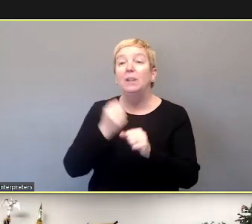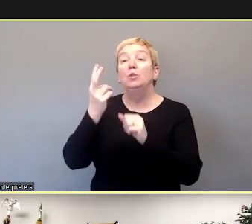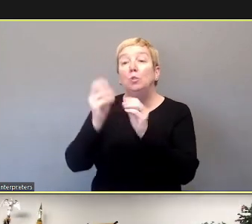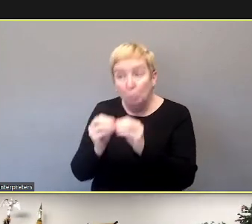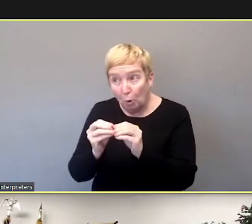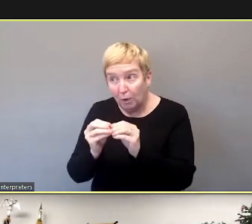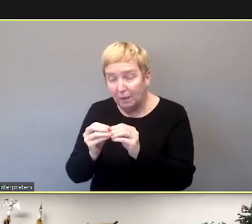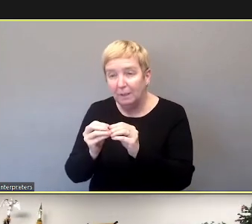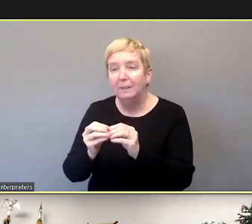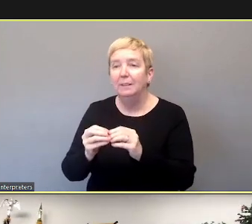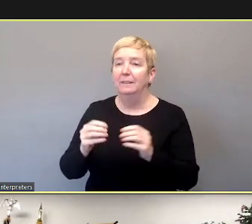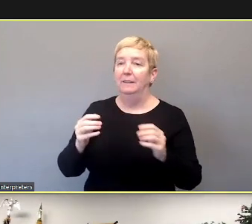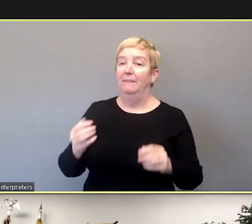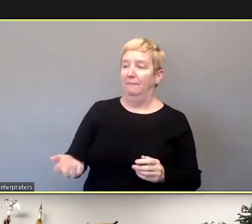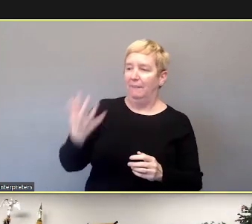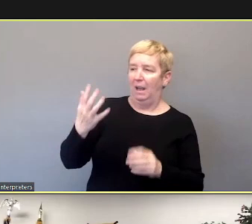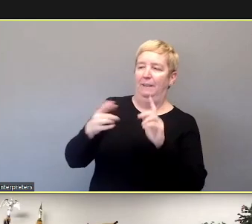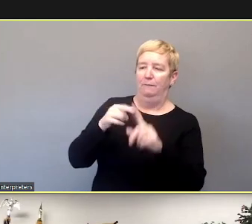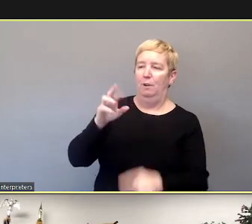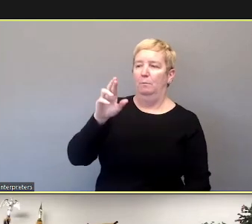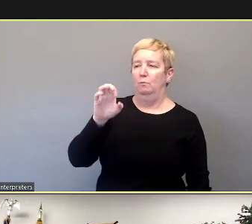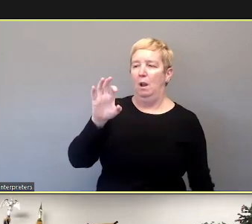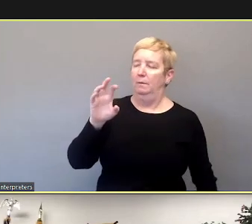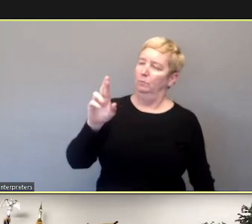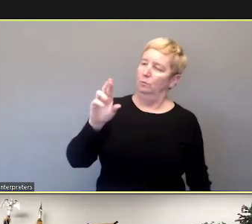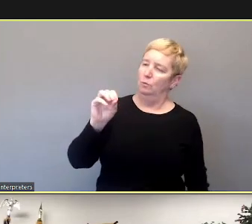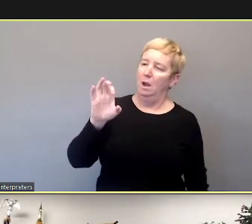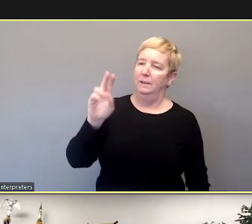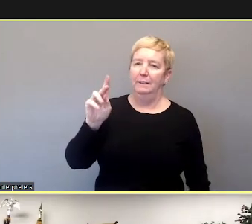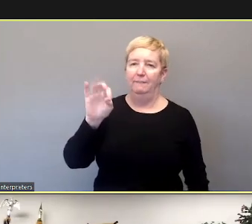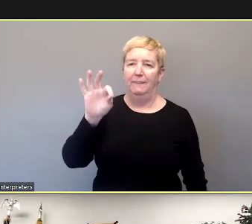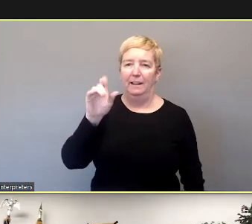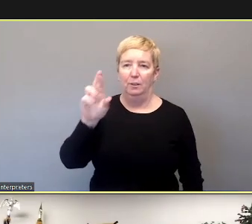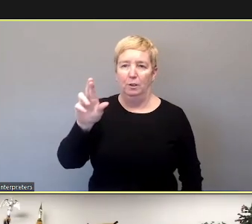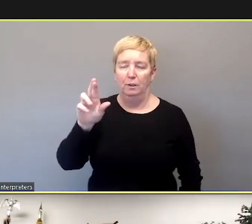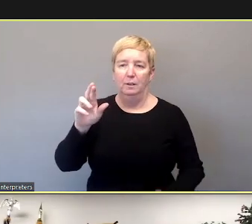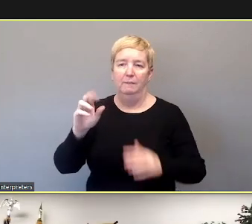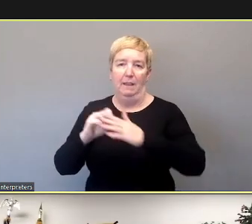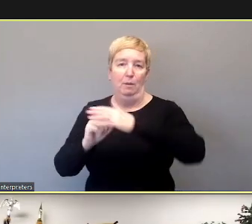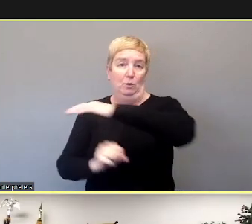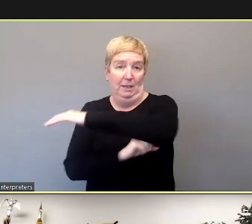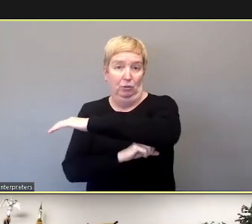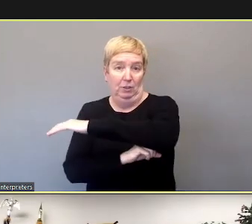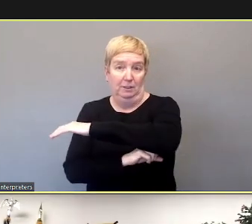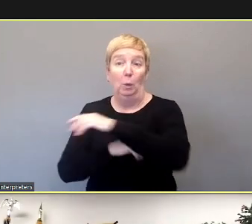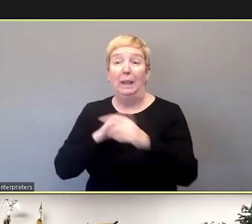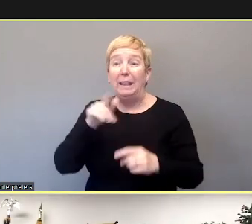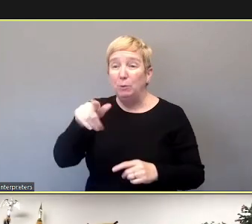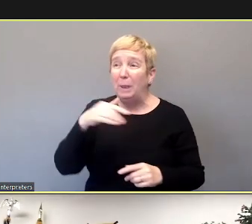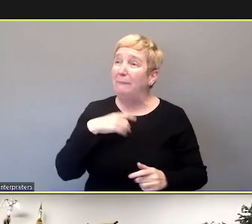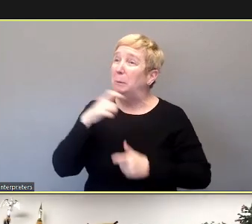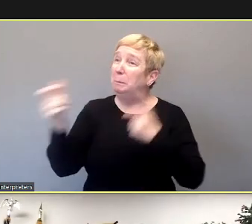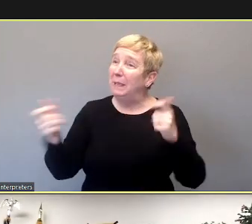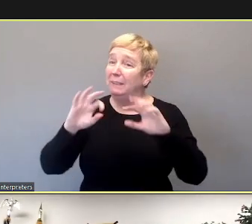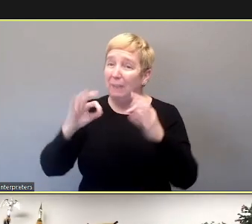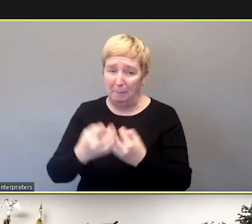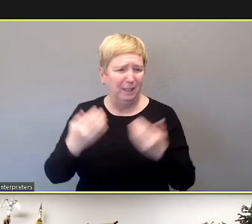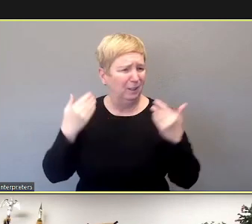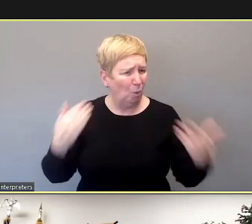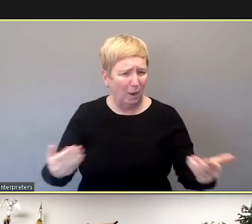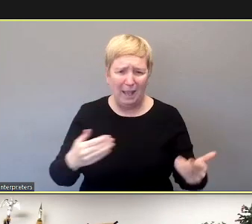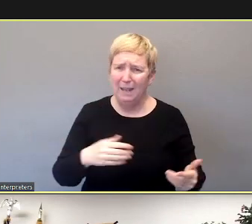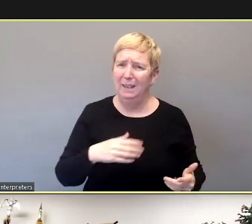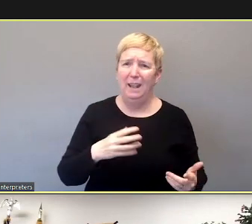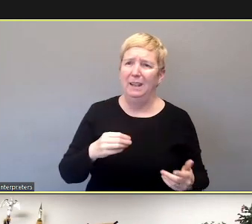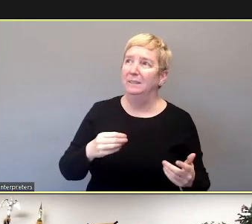You can get 5 tests from the Rockefeller Foundation. So if you have a really big family, please go in and get enough